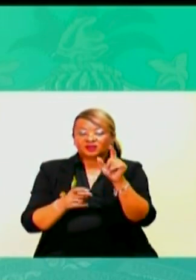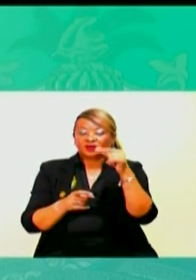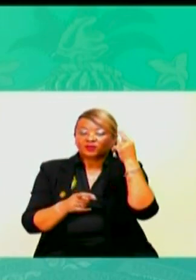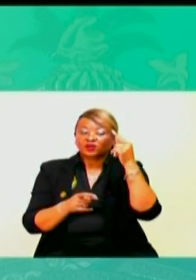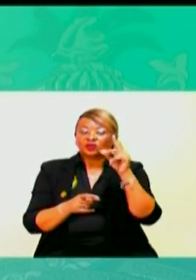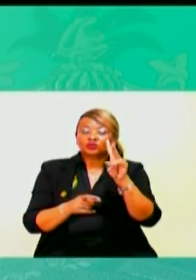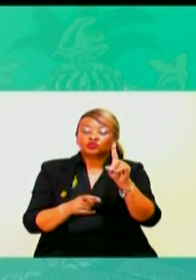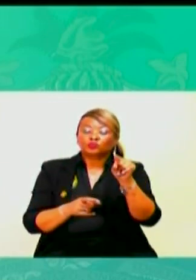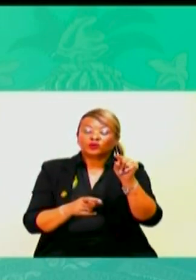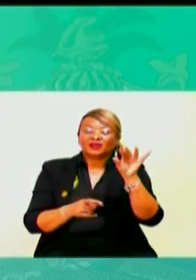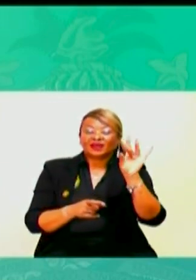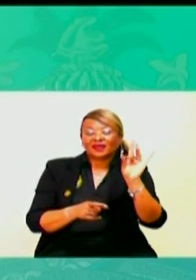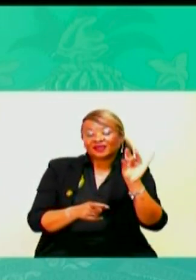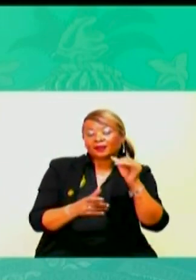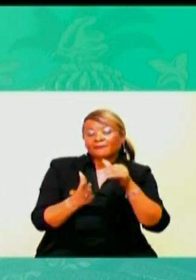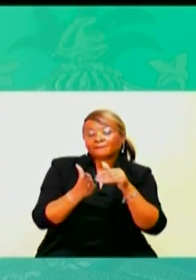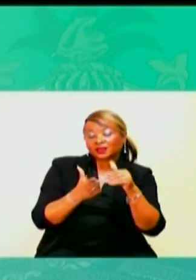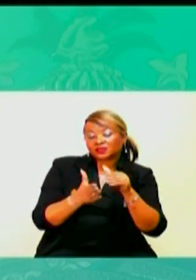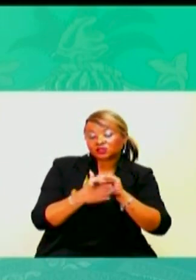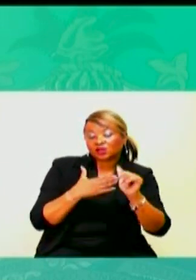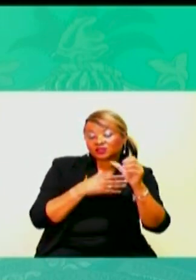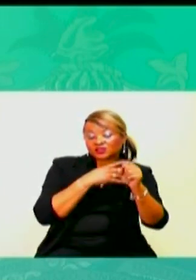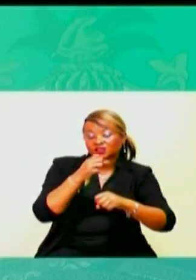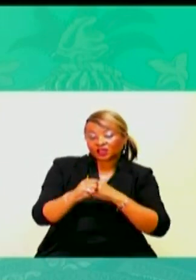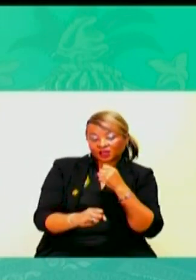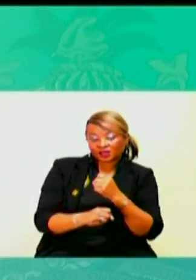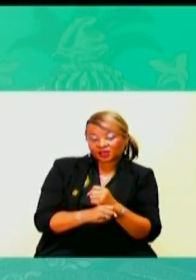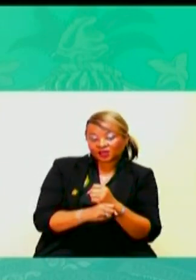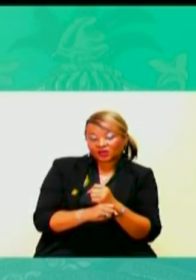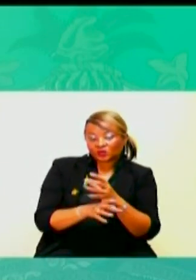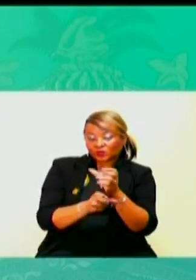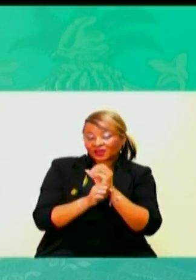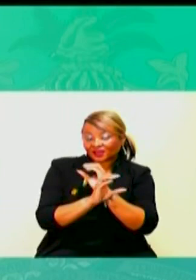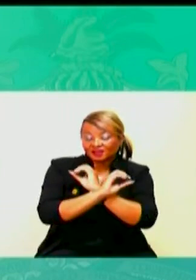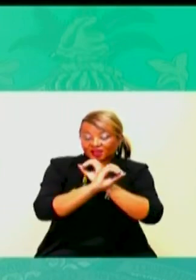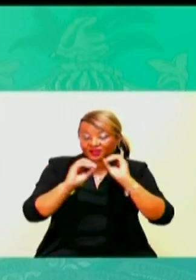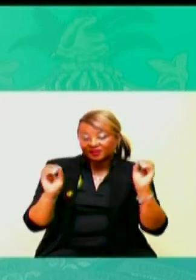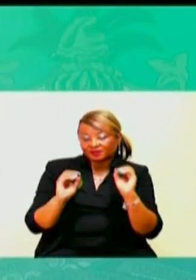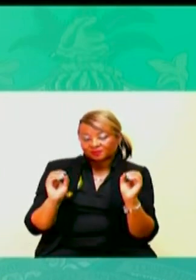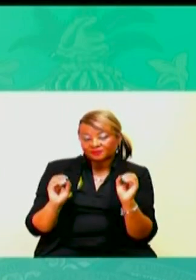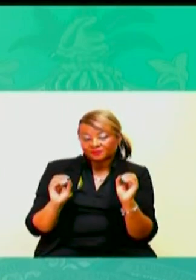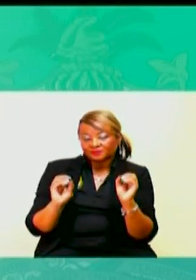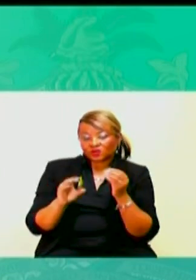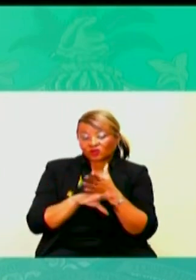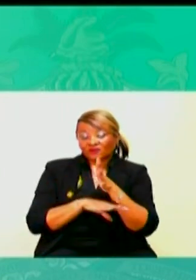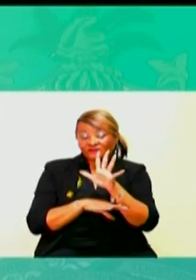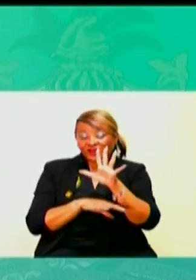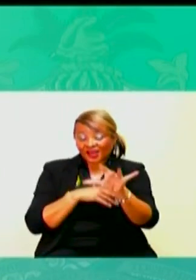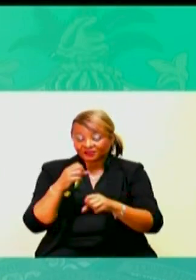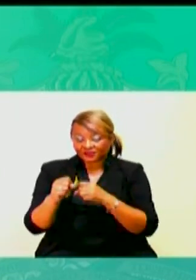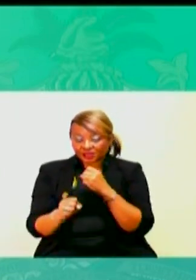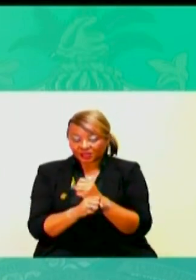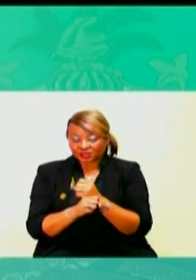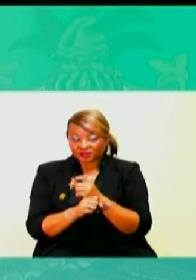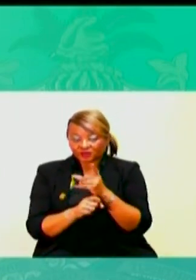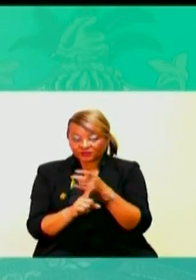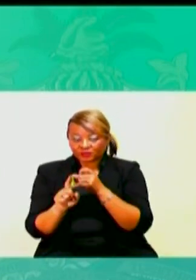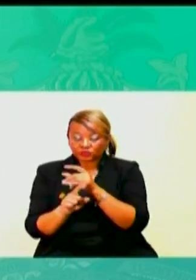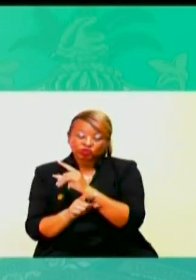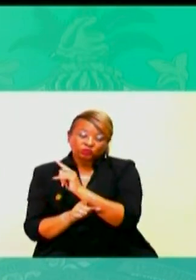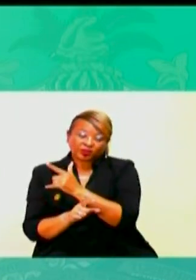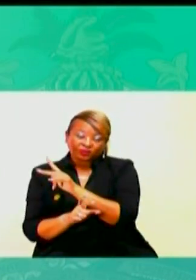million a year. My Lord. We ain't getting nothing. And Madam Speaker, over 5 years, from